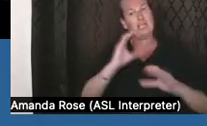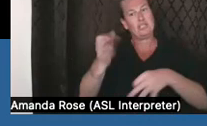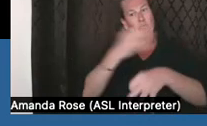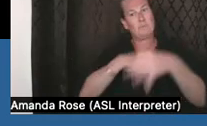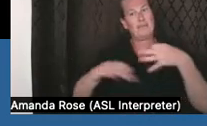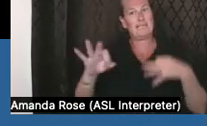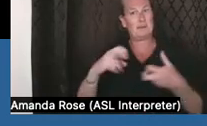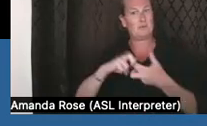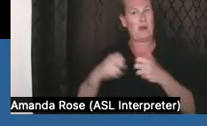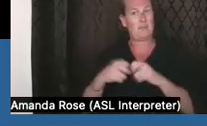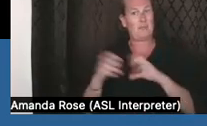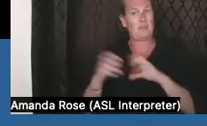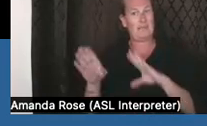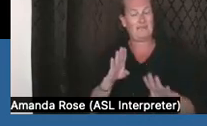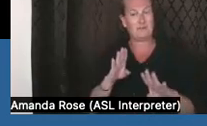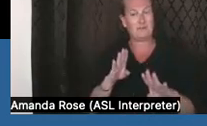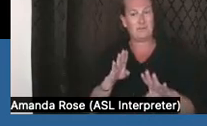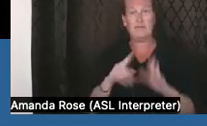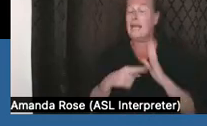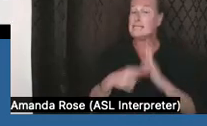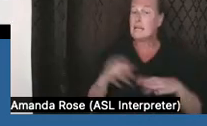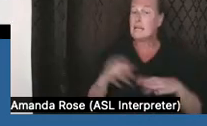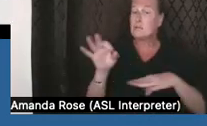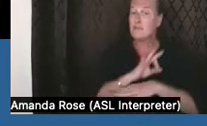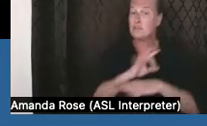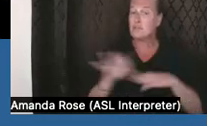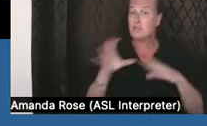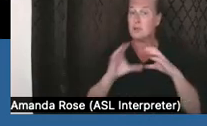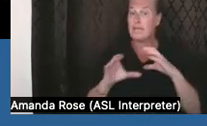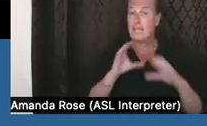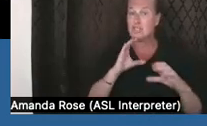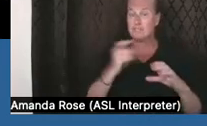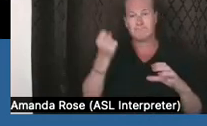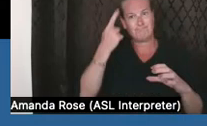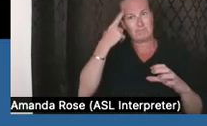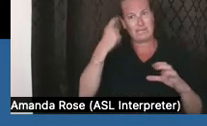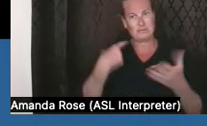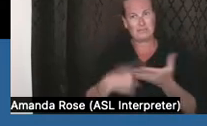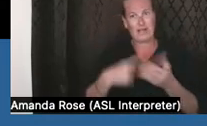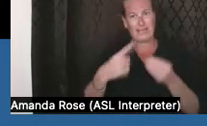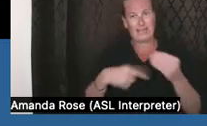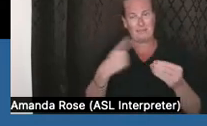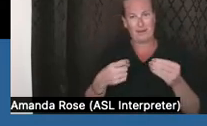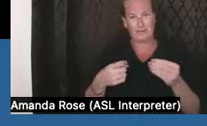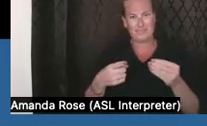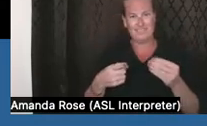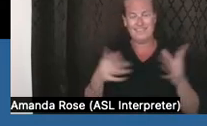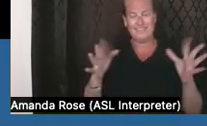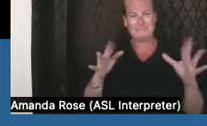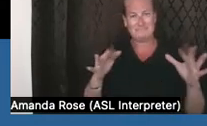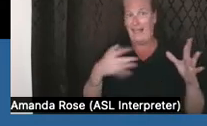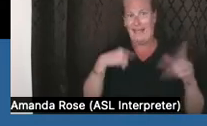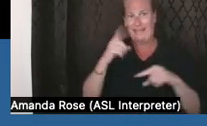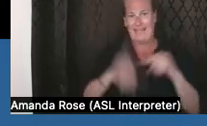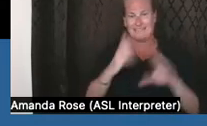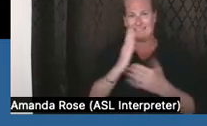An example of functional communication would be, since we are on the topic of technology, I can't get off of it right now. So if we are going to